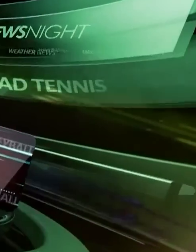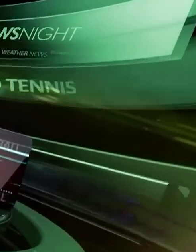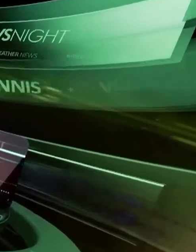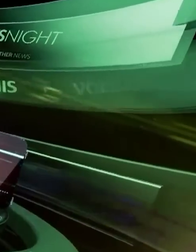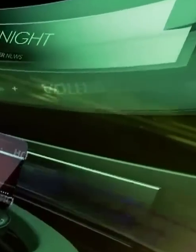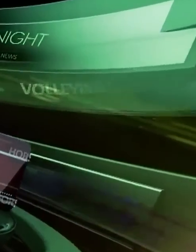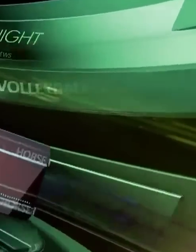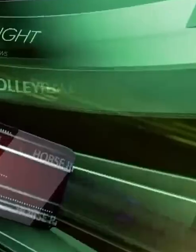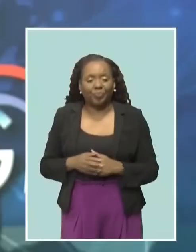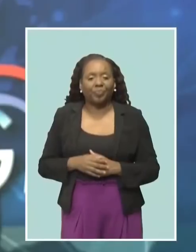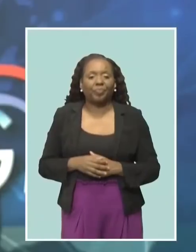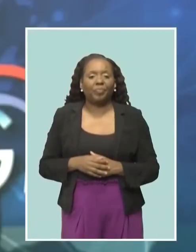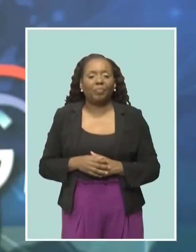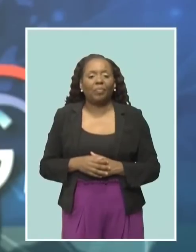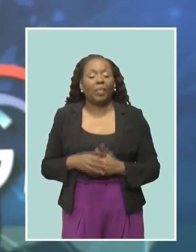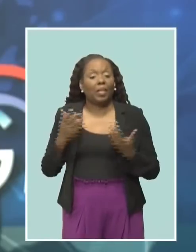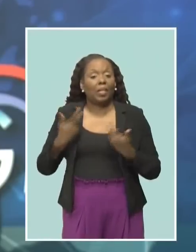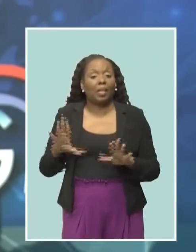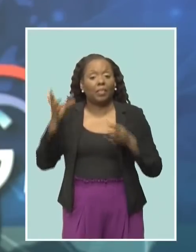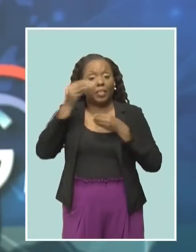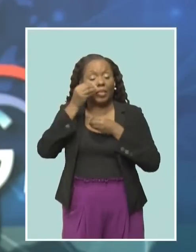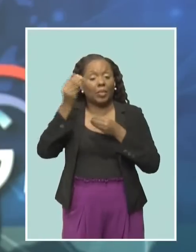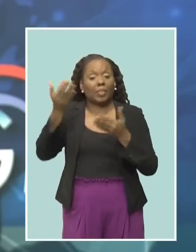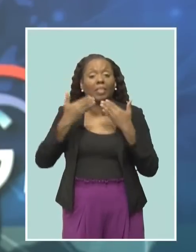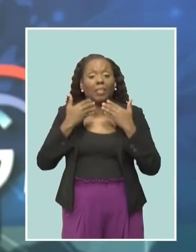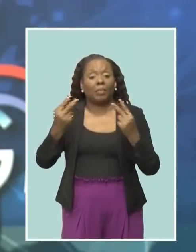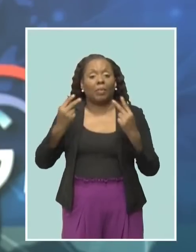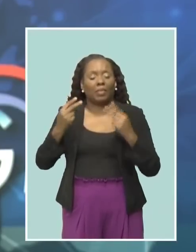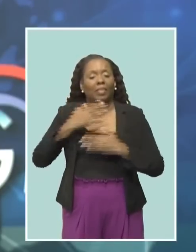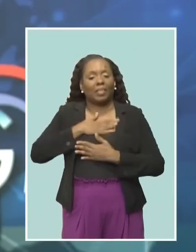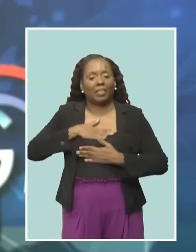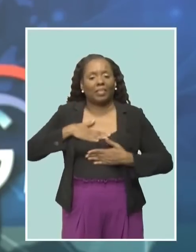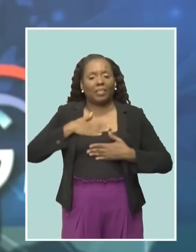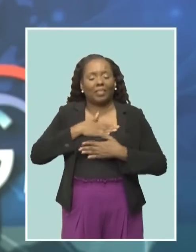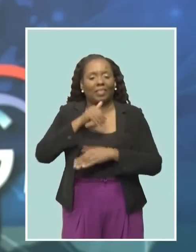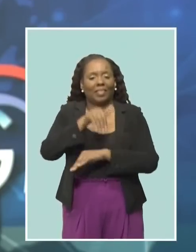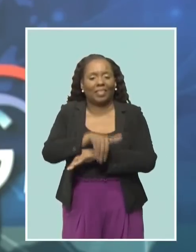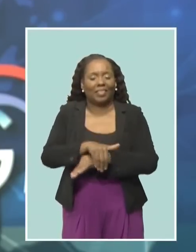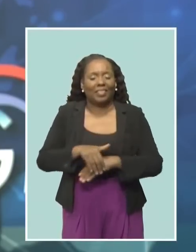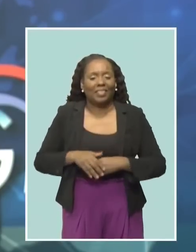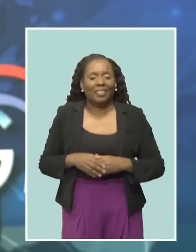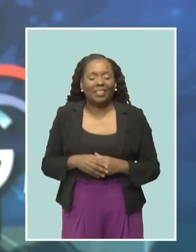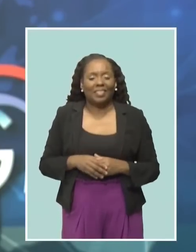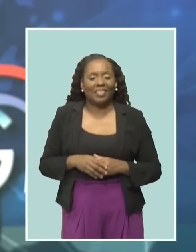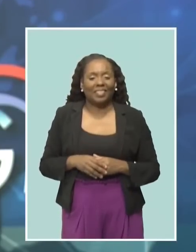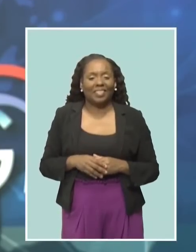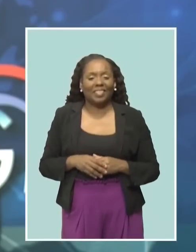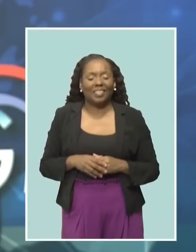That's news. Thanks for viewing. Do enjoy the rest of your evening.